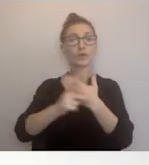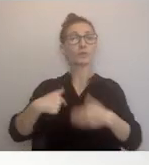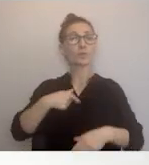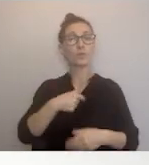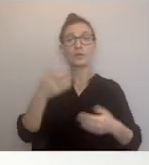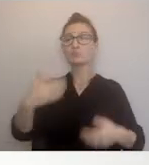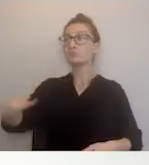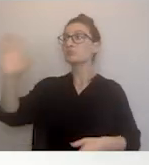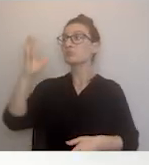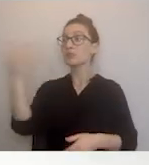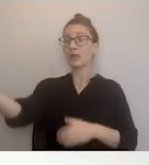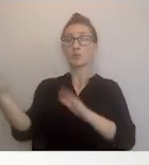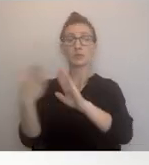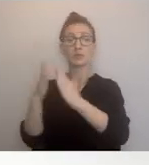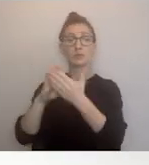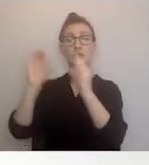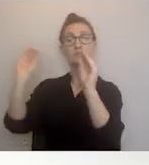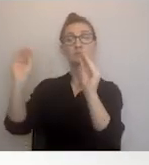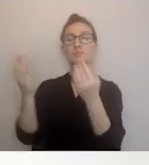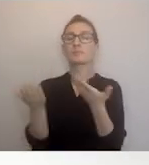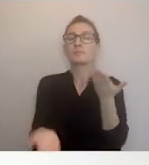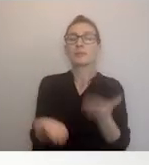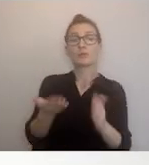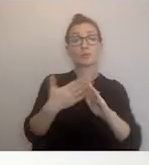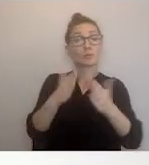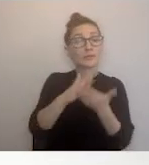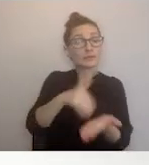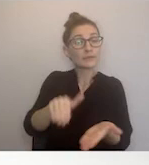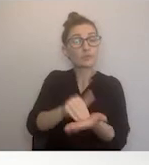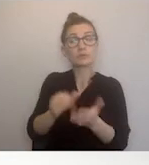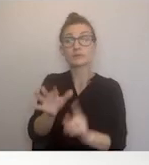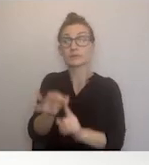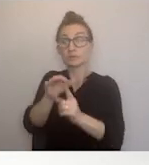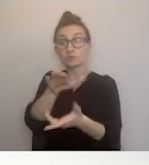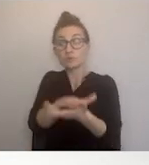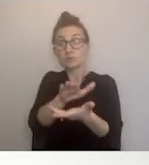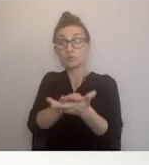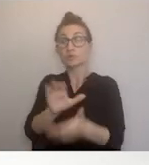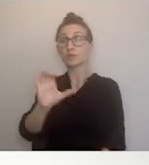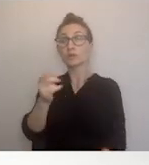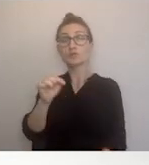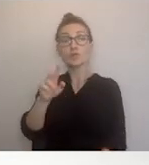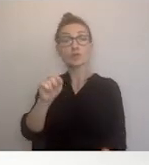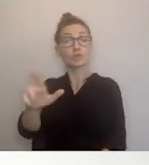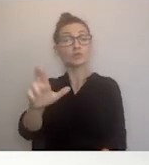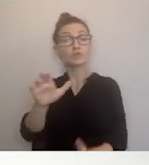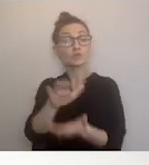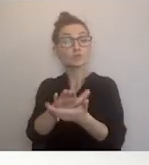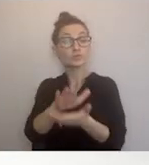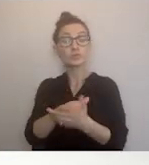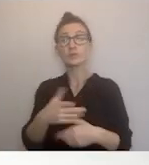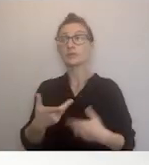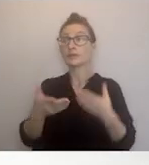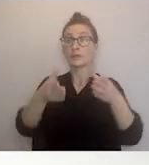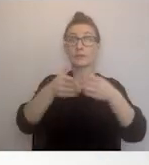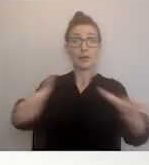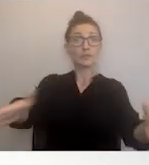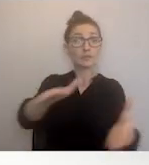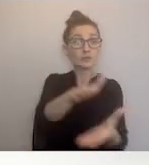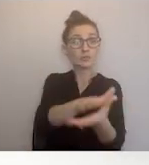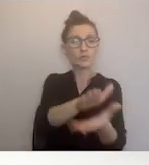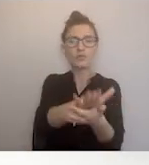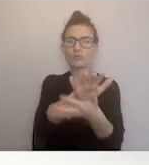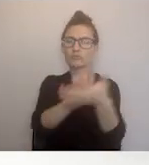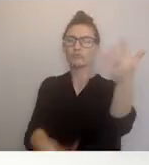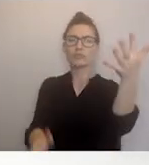type of programming we take out into the community, whether that would be at a community center, a specialty school, a charter school, any